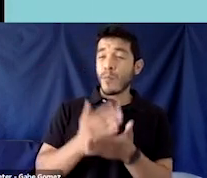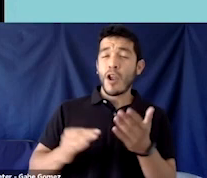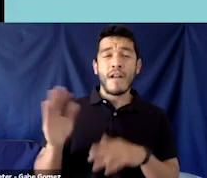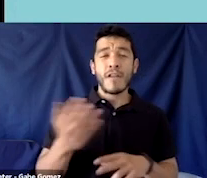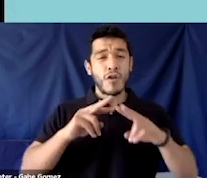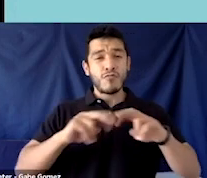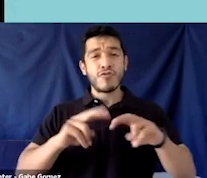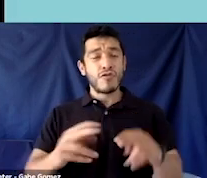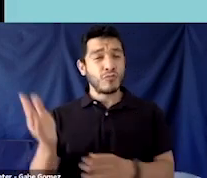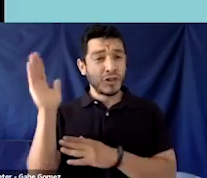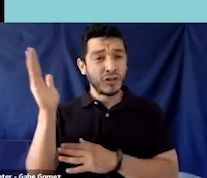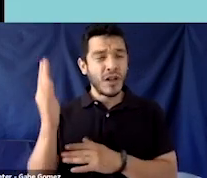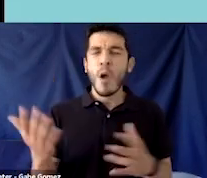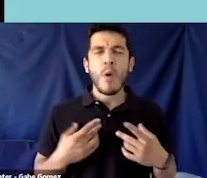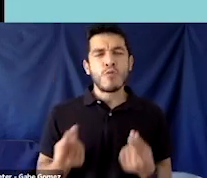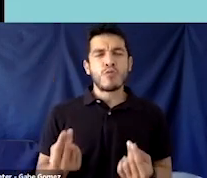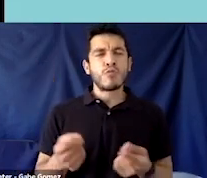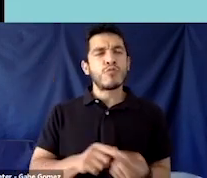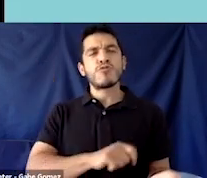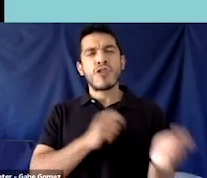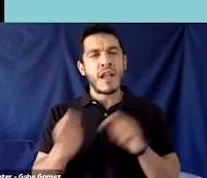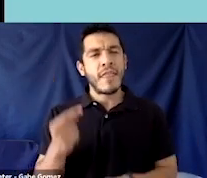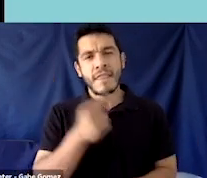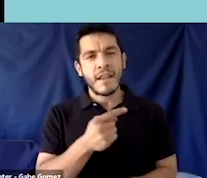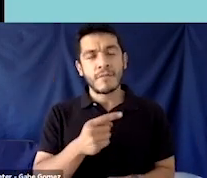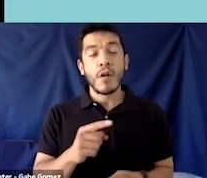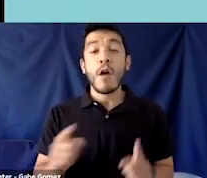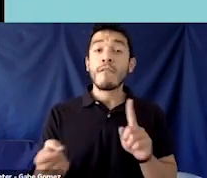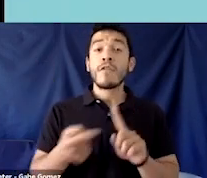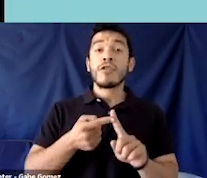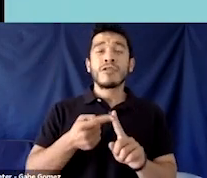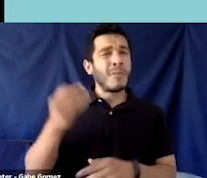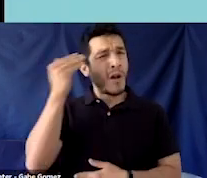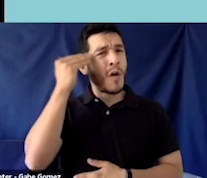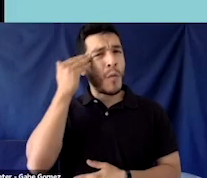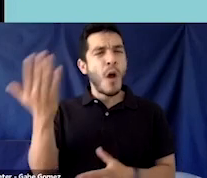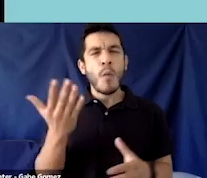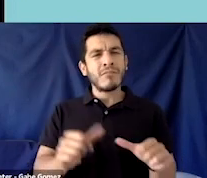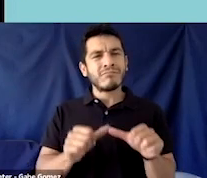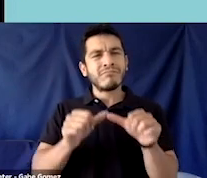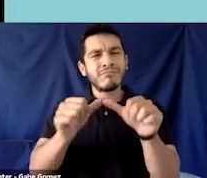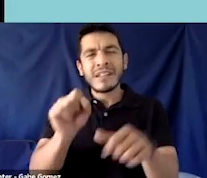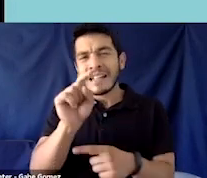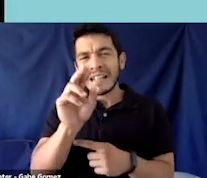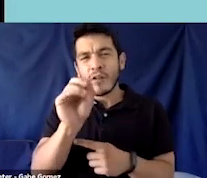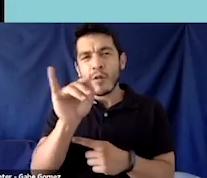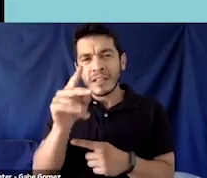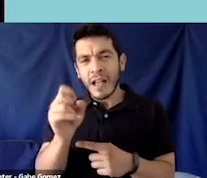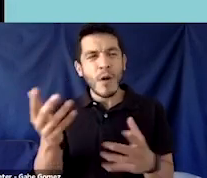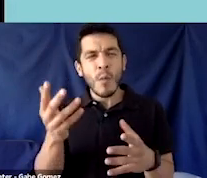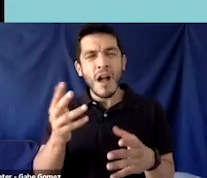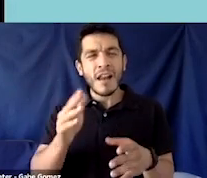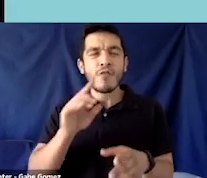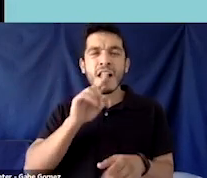take action around this? First, be aware of the persistent stereotypes affecting Black girls and women, and avoid them